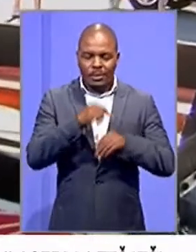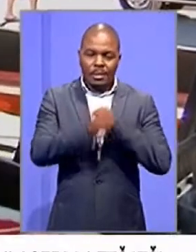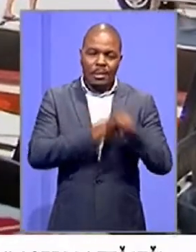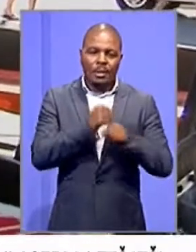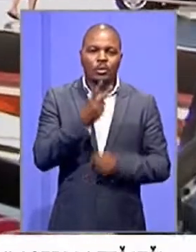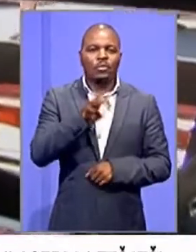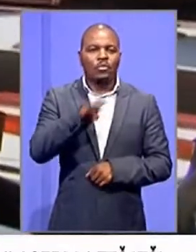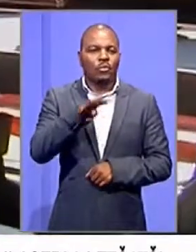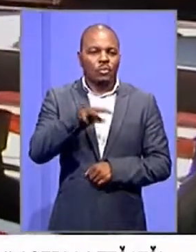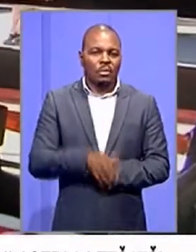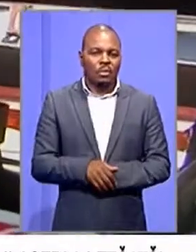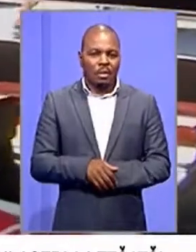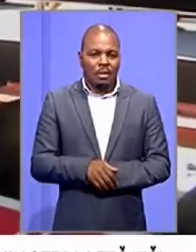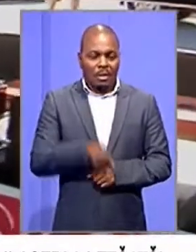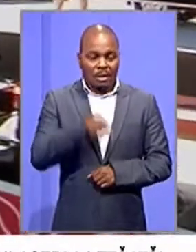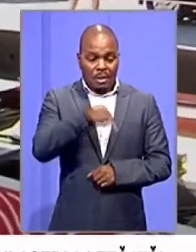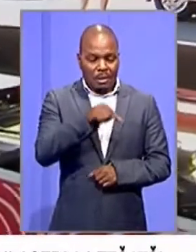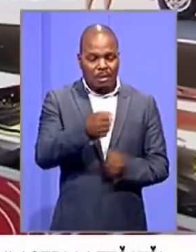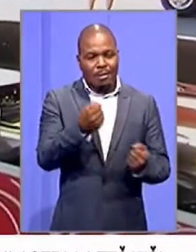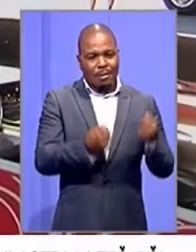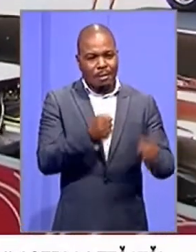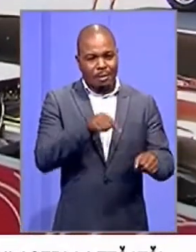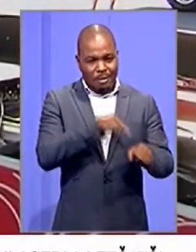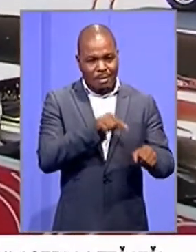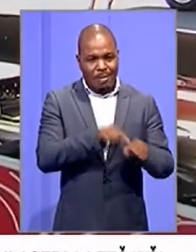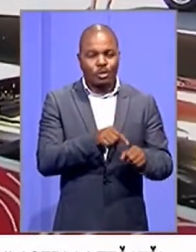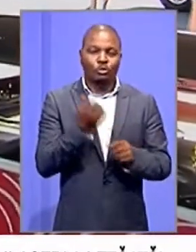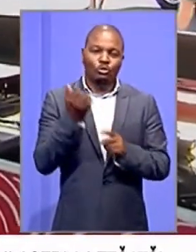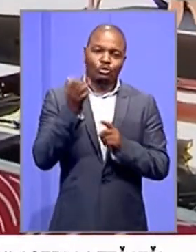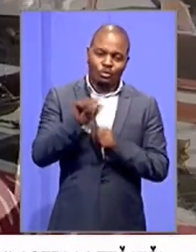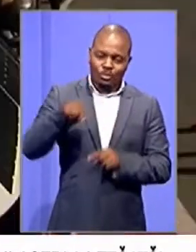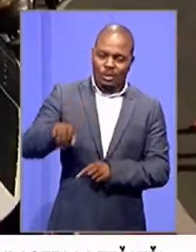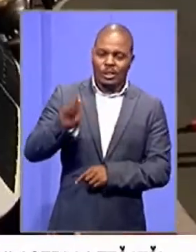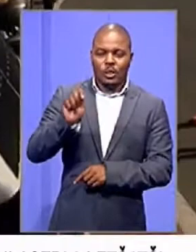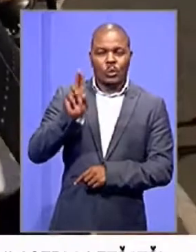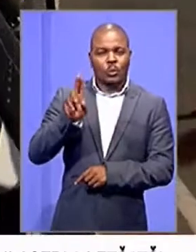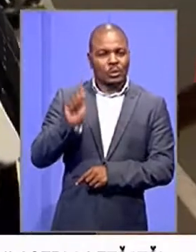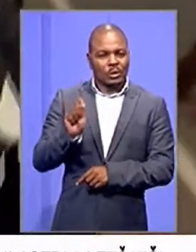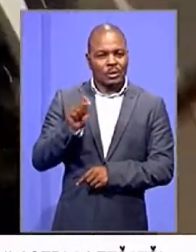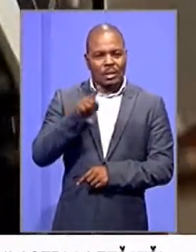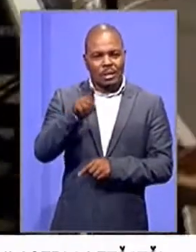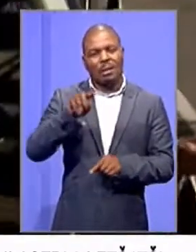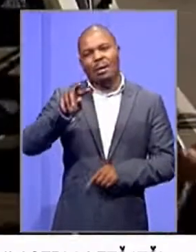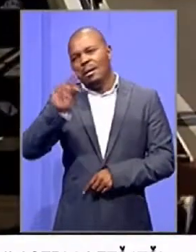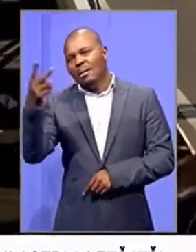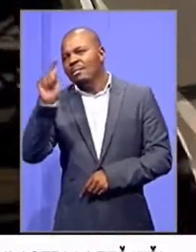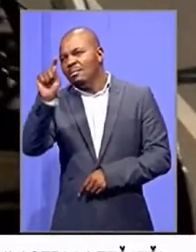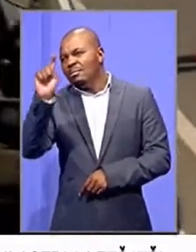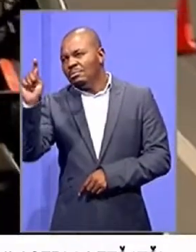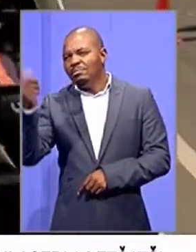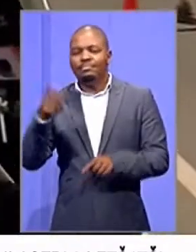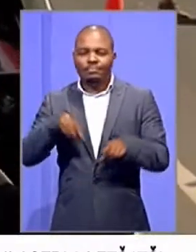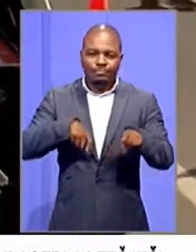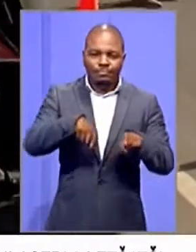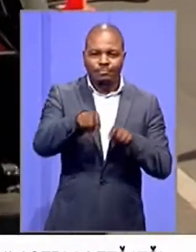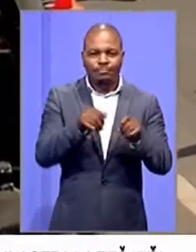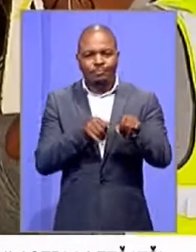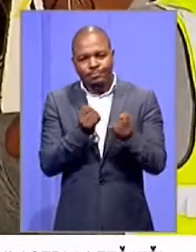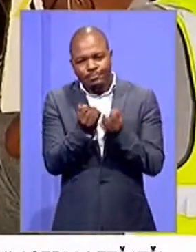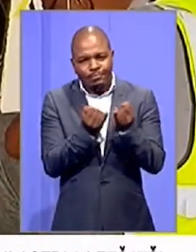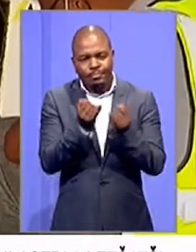ya bone ya sejanaga seno sa Sanchesas se e leng letshwao la TUT seo se gaisanang le tse dingwe tsa ditheo tse di